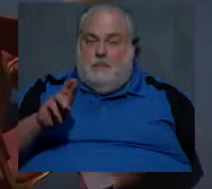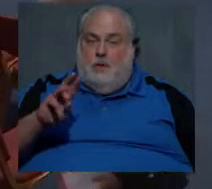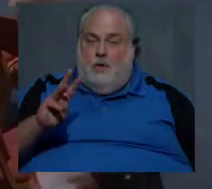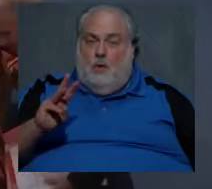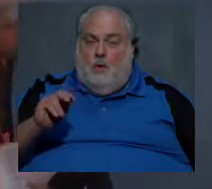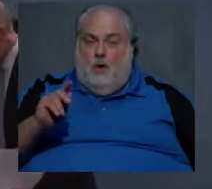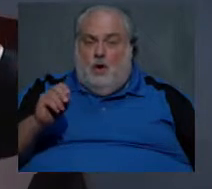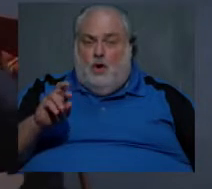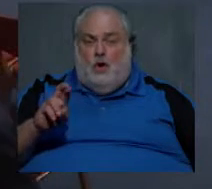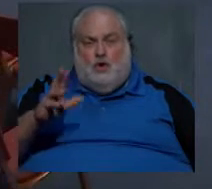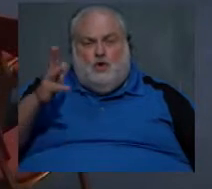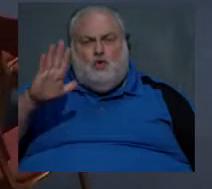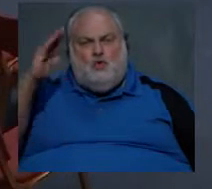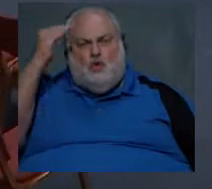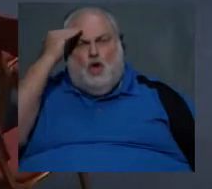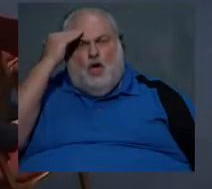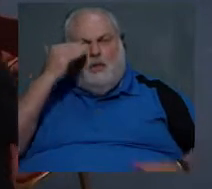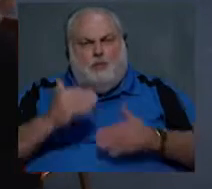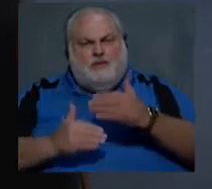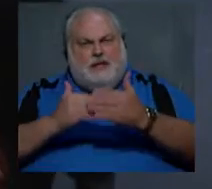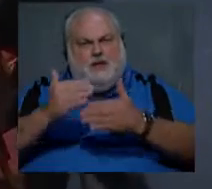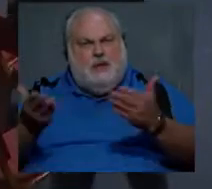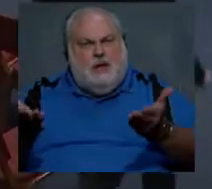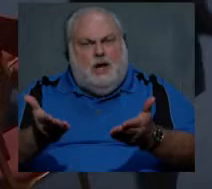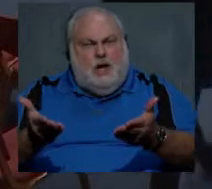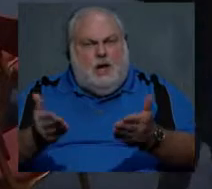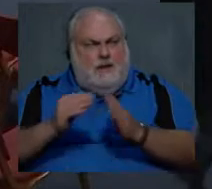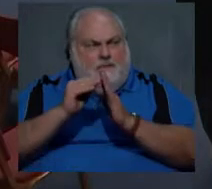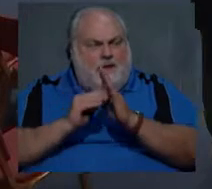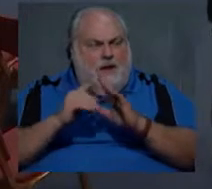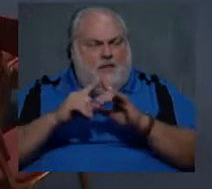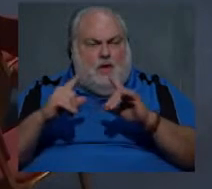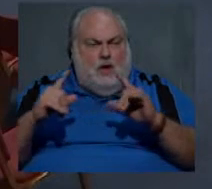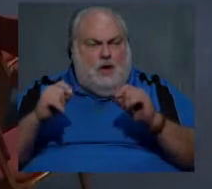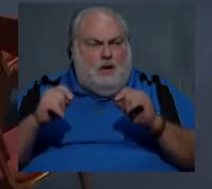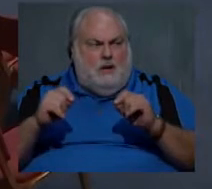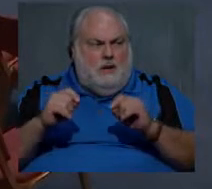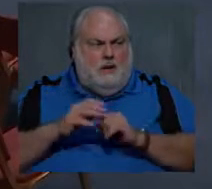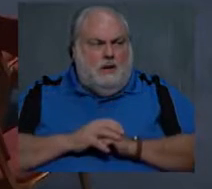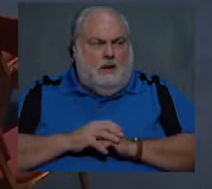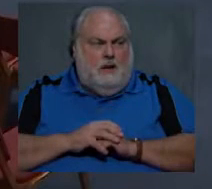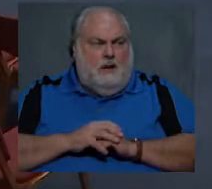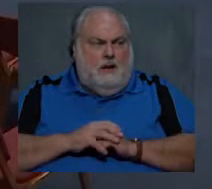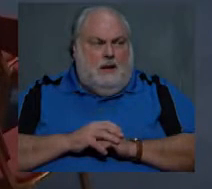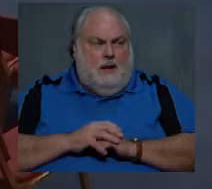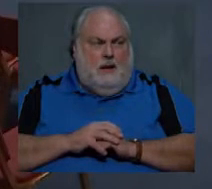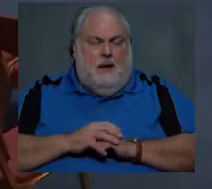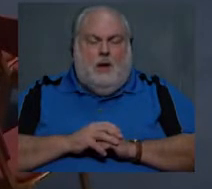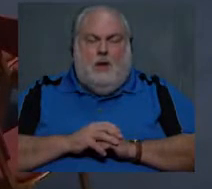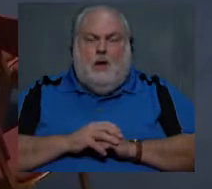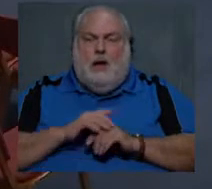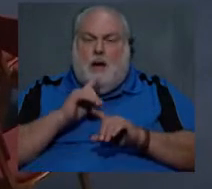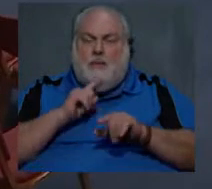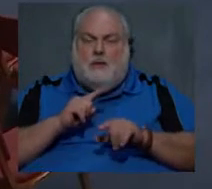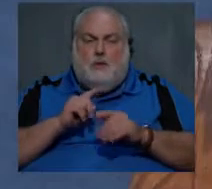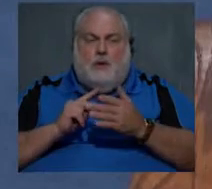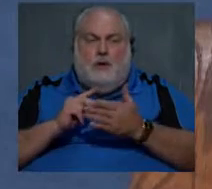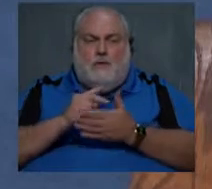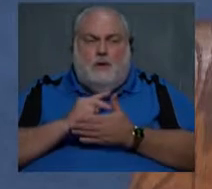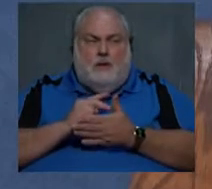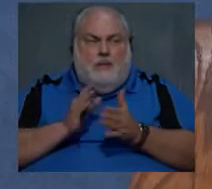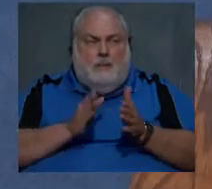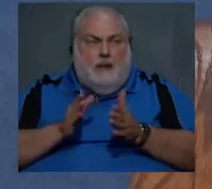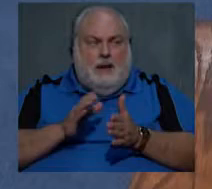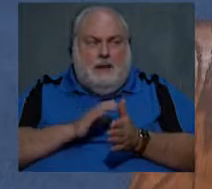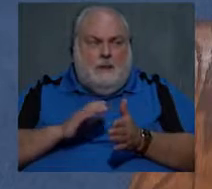the procedure here. All I would say is, just want to comment. I meant to review the procedure. The Planning Commission